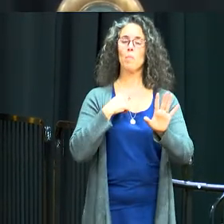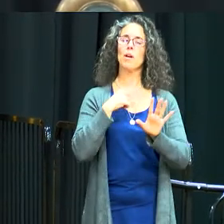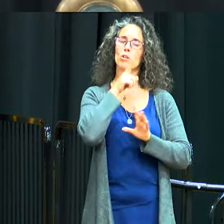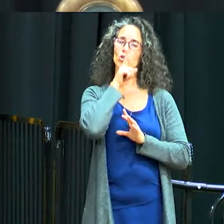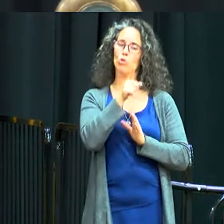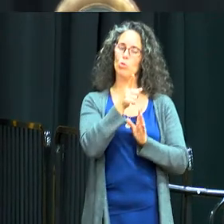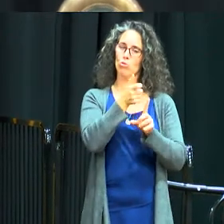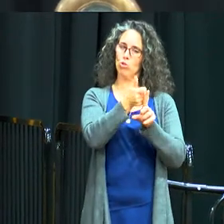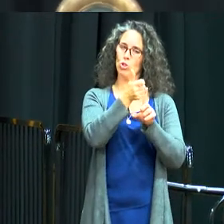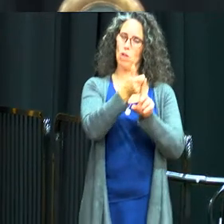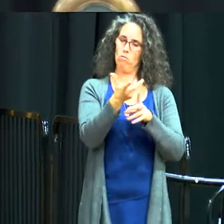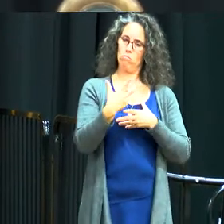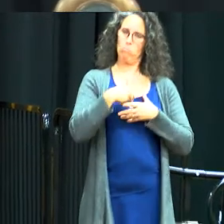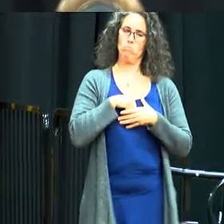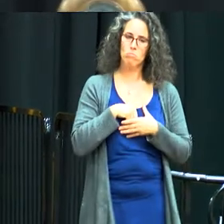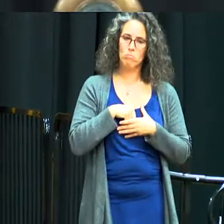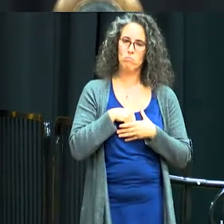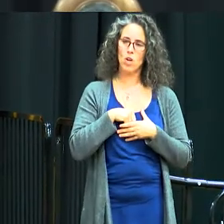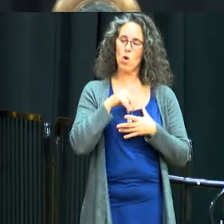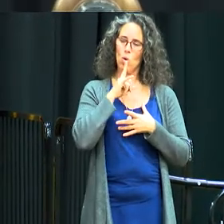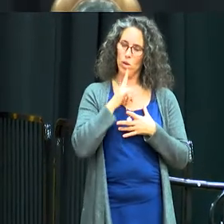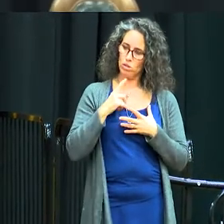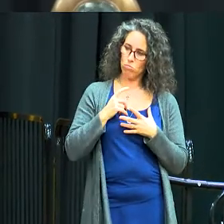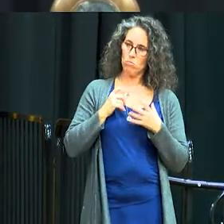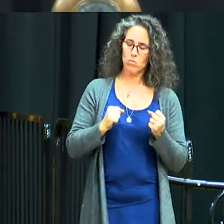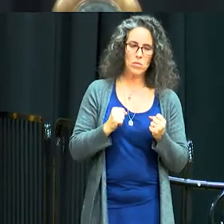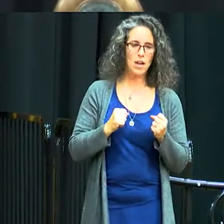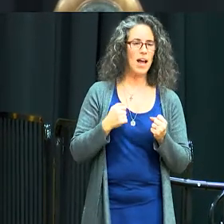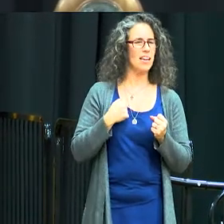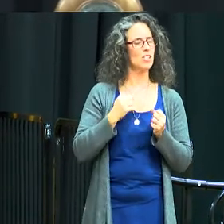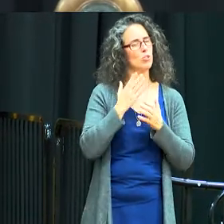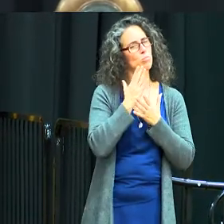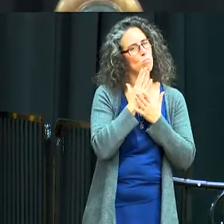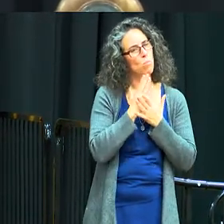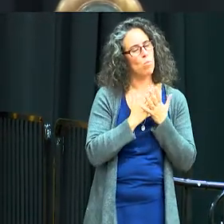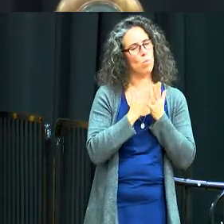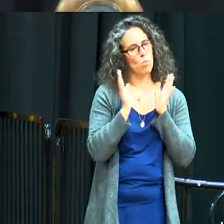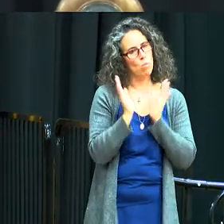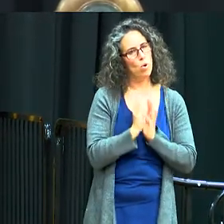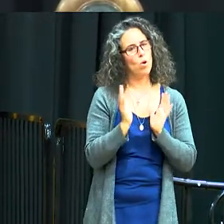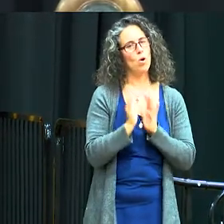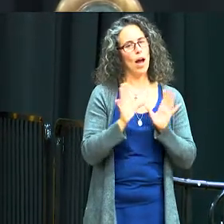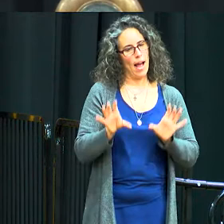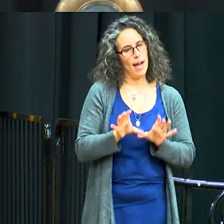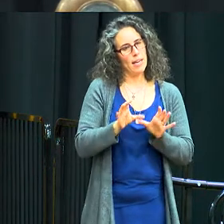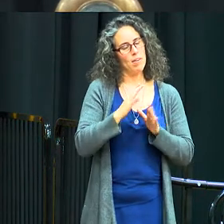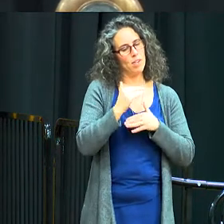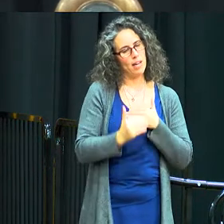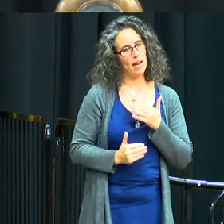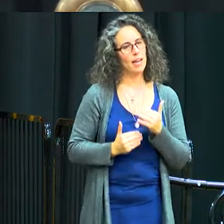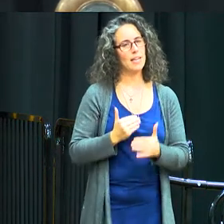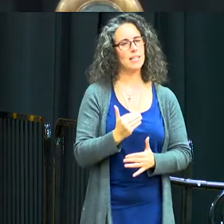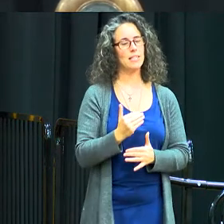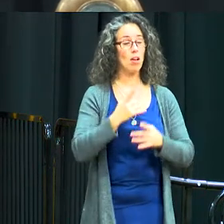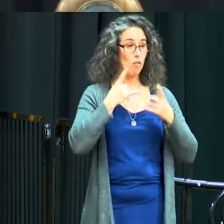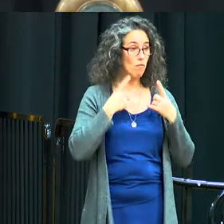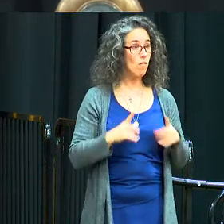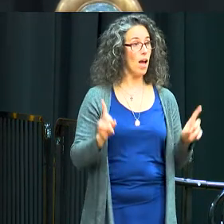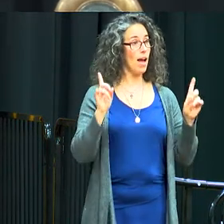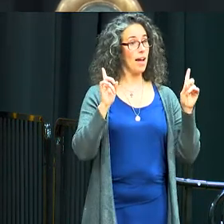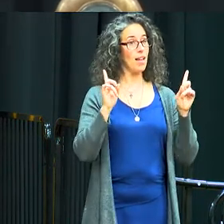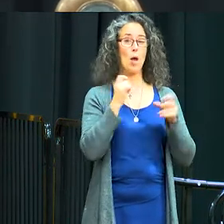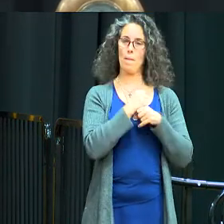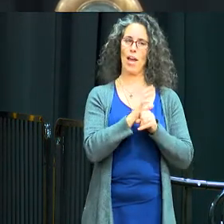act with integrity and kindness. You'll be surprised how much a small act of kindness can go. And finally, make your bed, eat